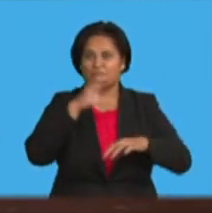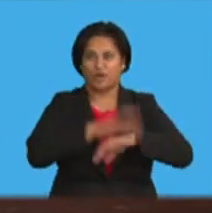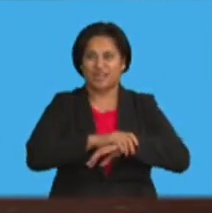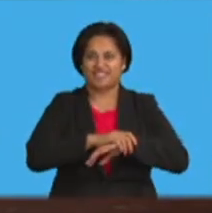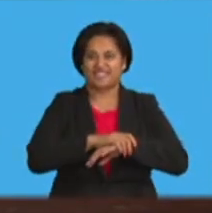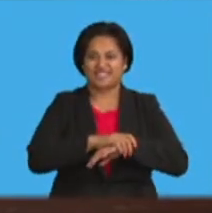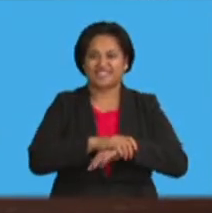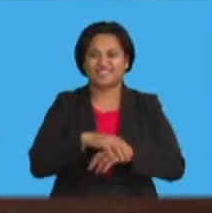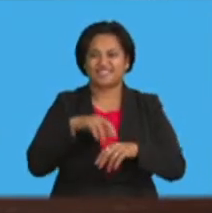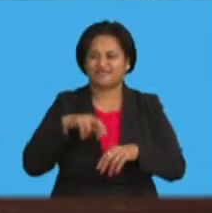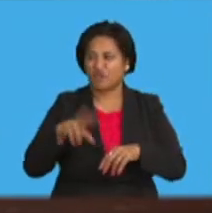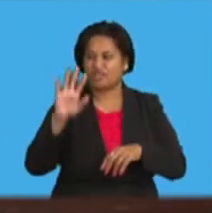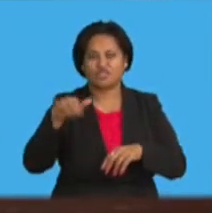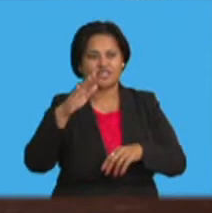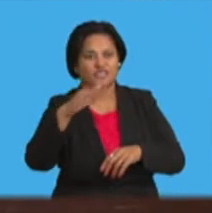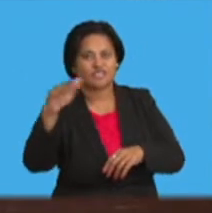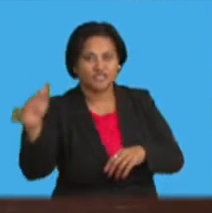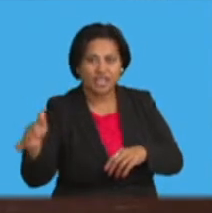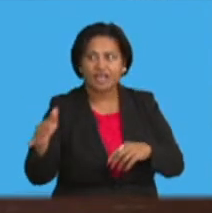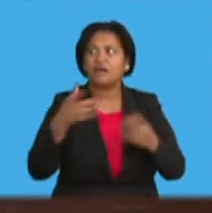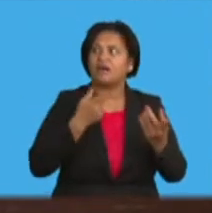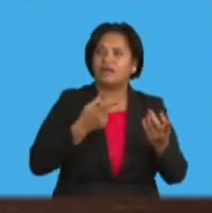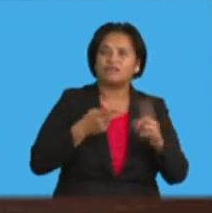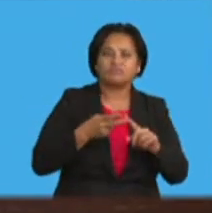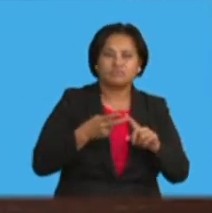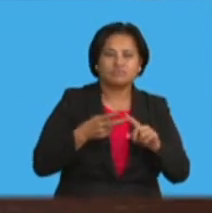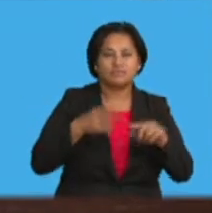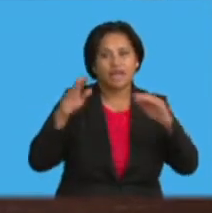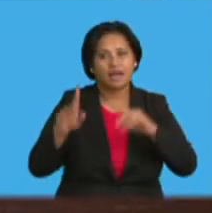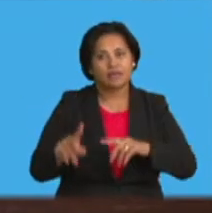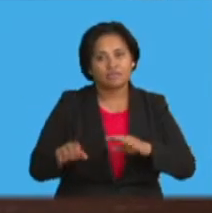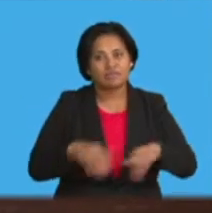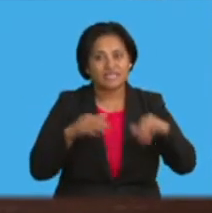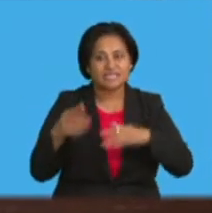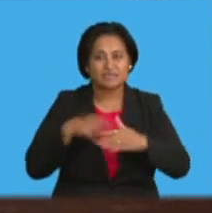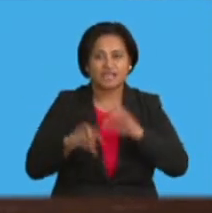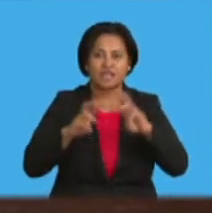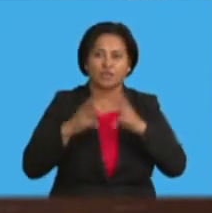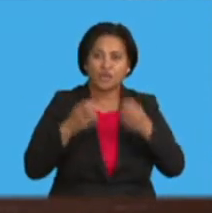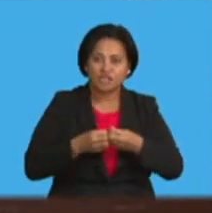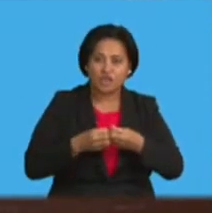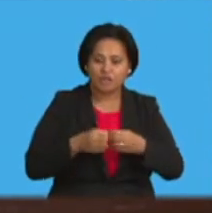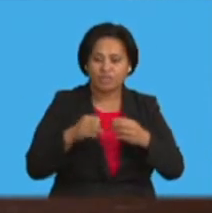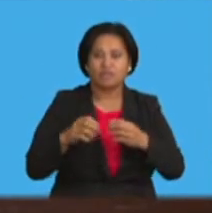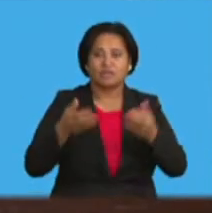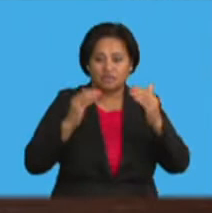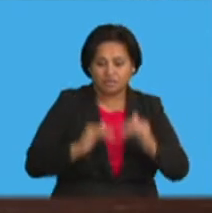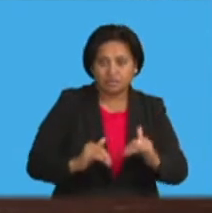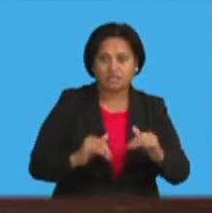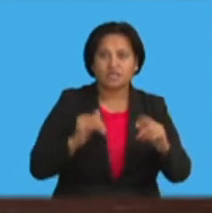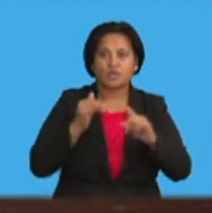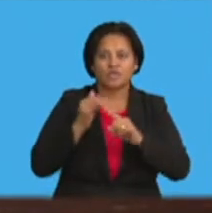zones, attending workshops and training organized by FWCC in partnership with UNDP or other